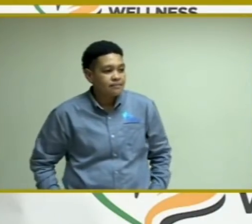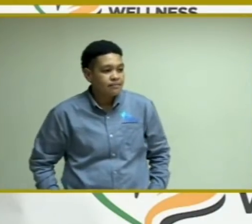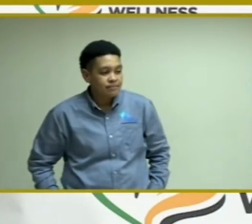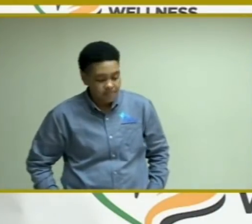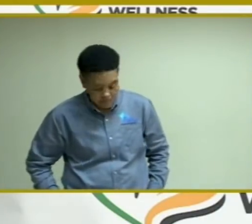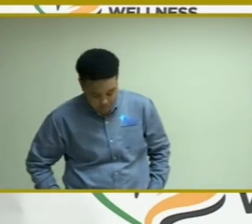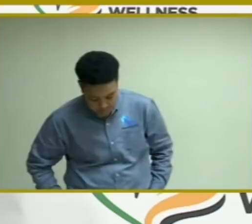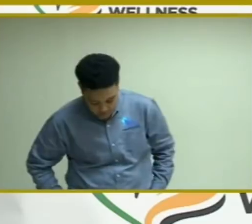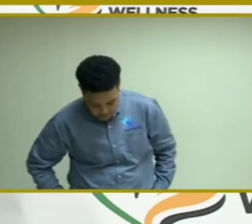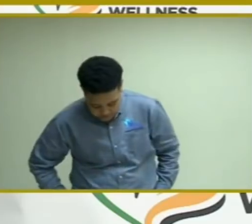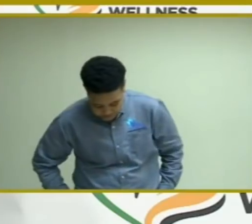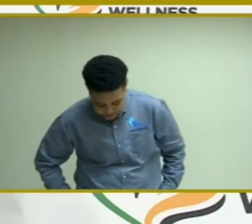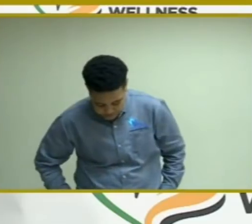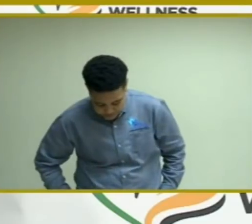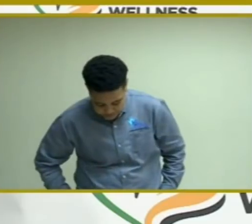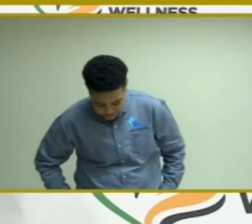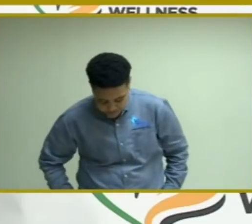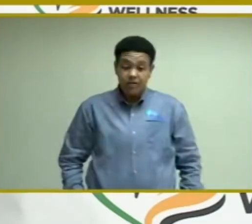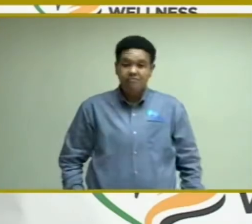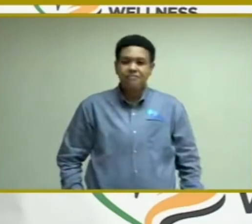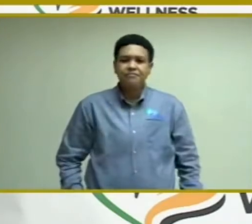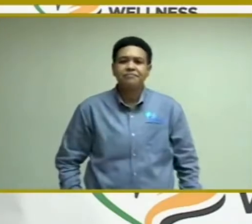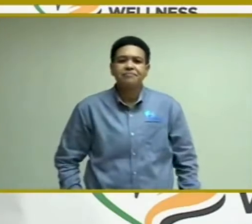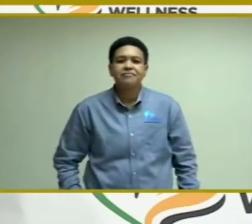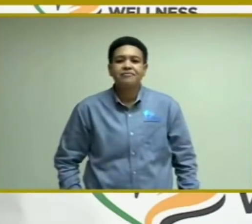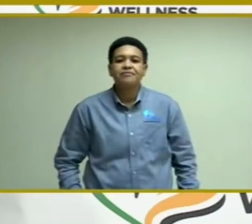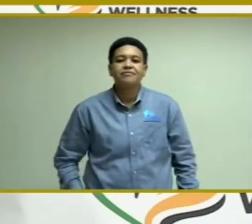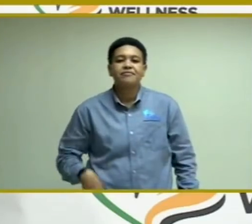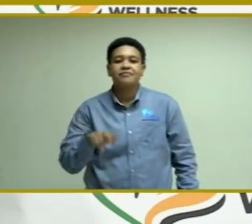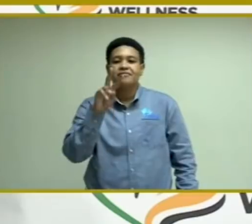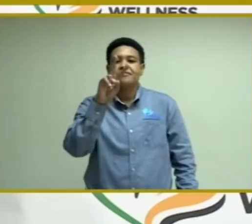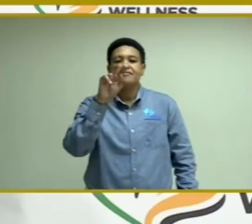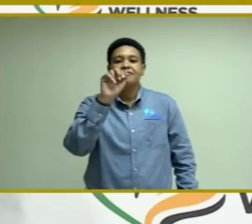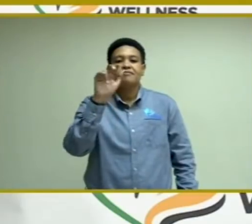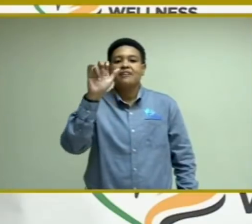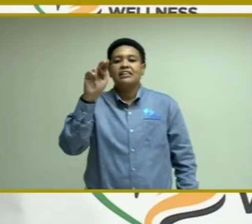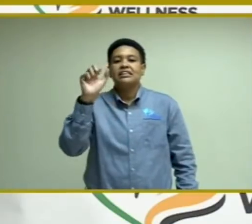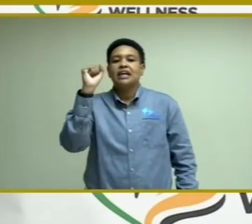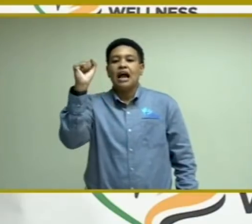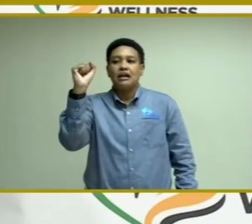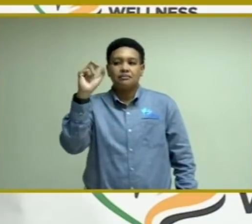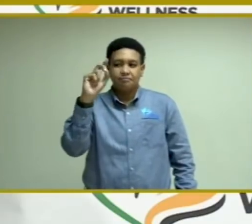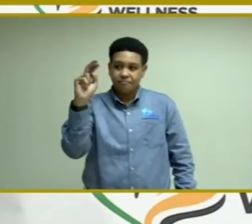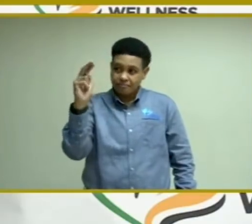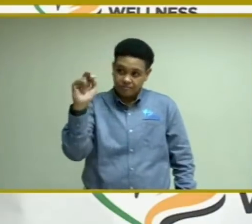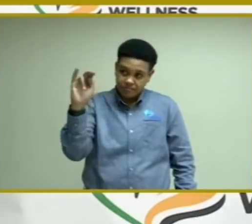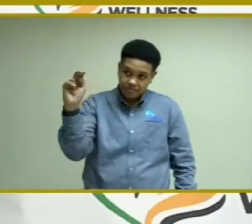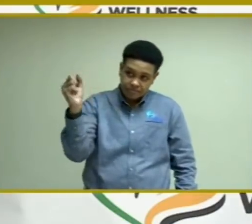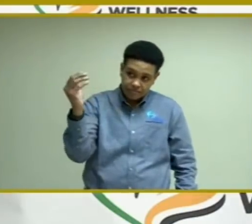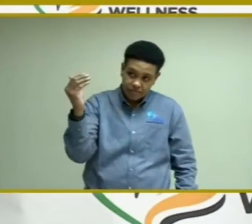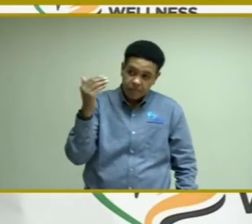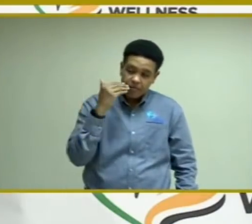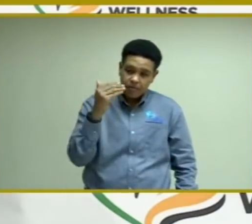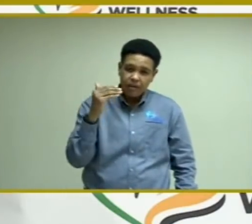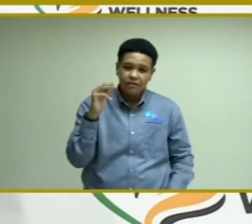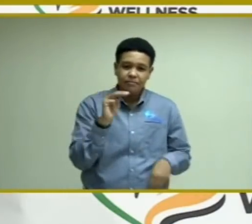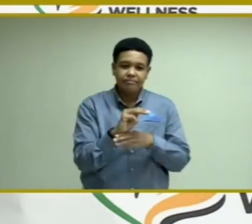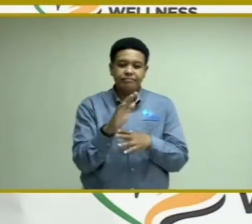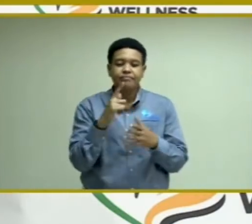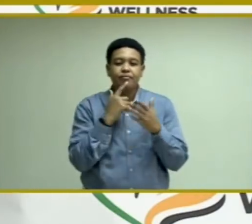the issue of vaccine shortages? Yes, thank you, Minister, and good morning,